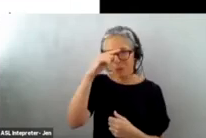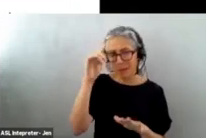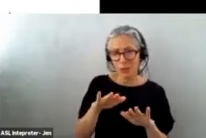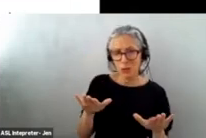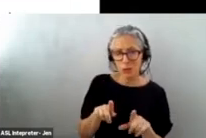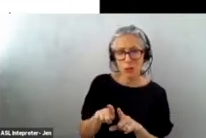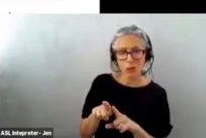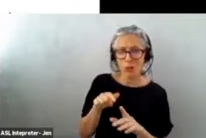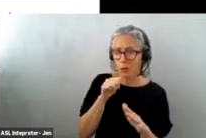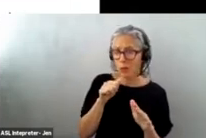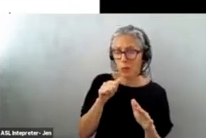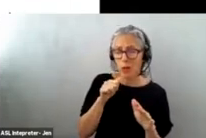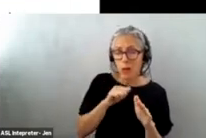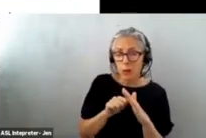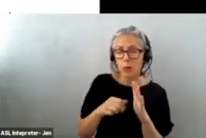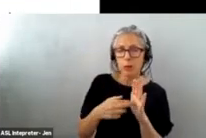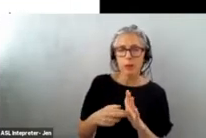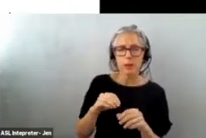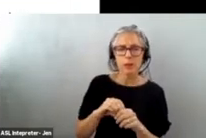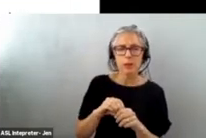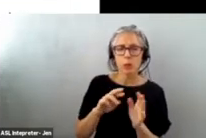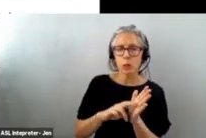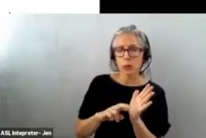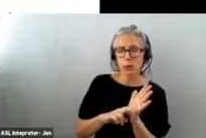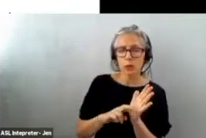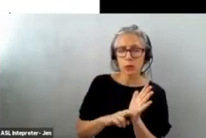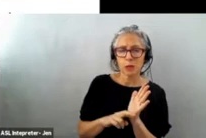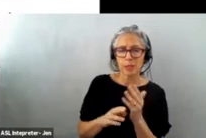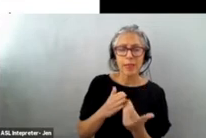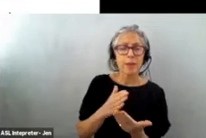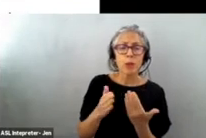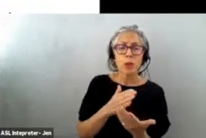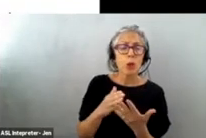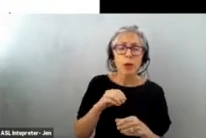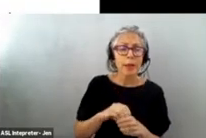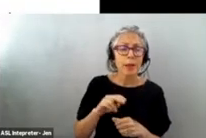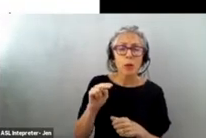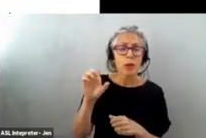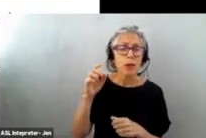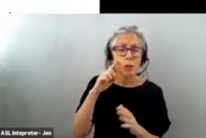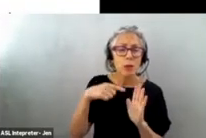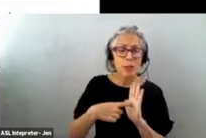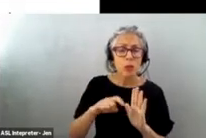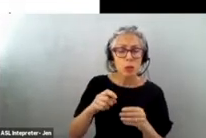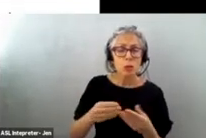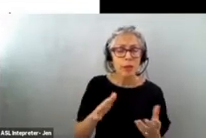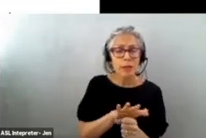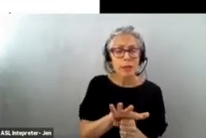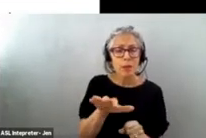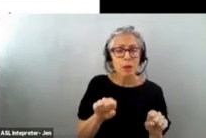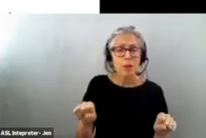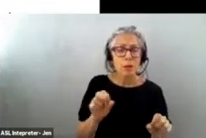also underrepresented in autism research, even when the setting like Durham, North Carolina, for example, should provide enough